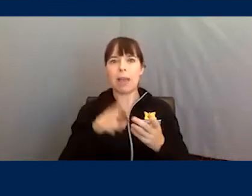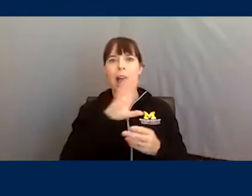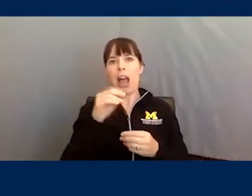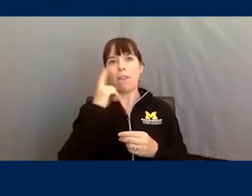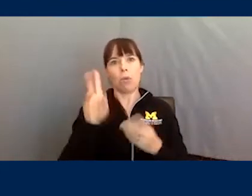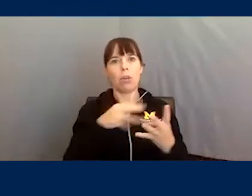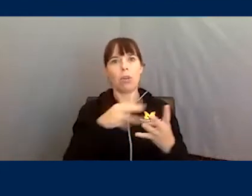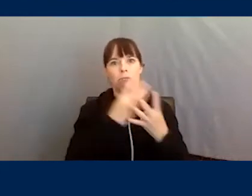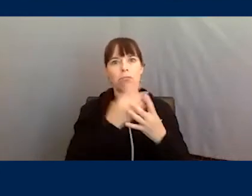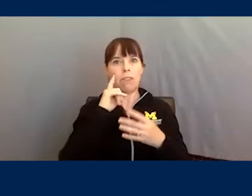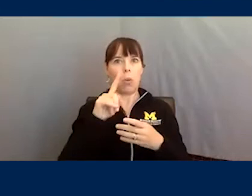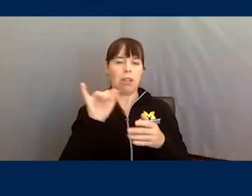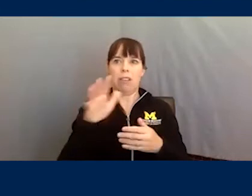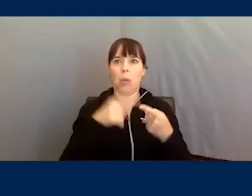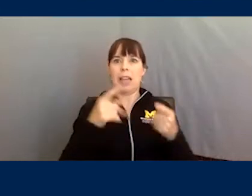state.